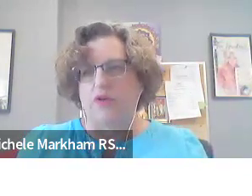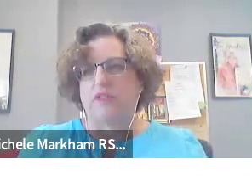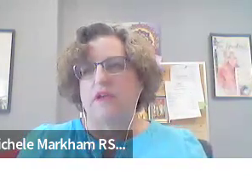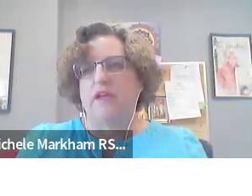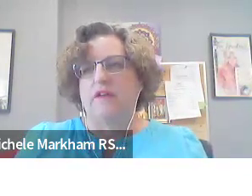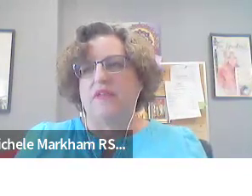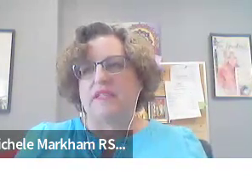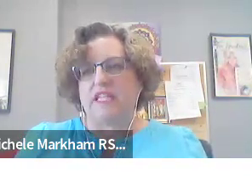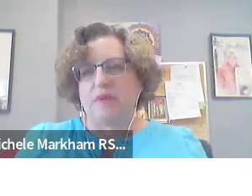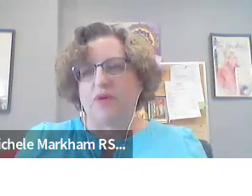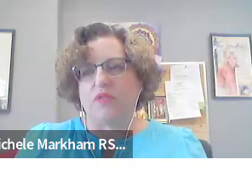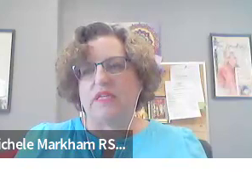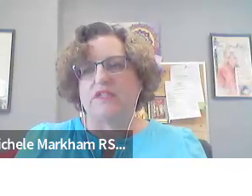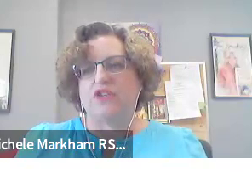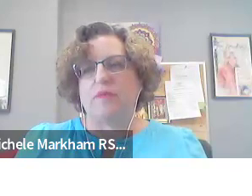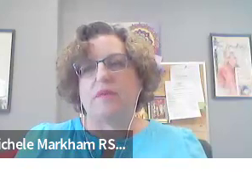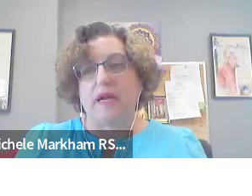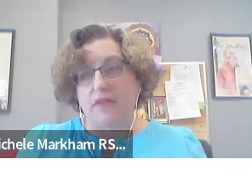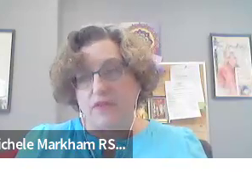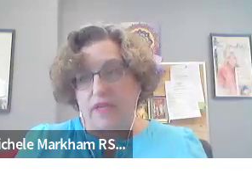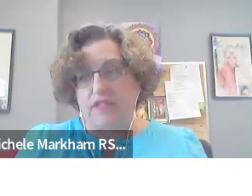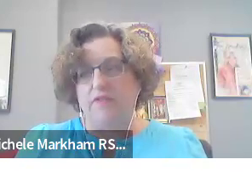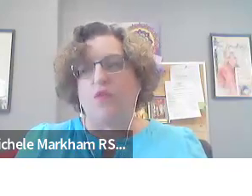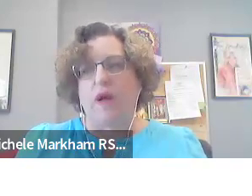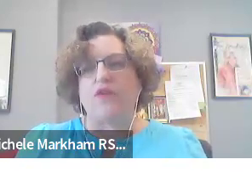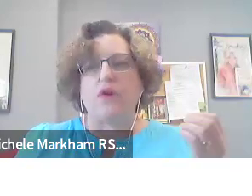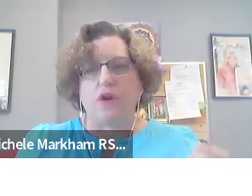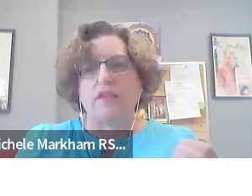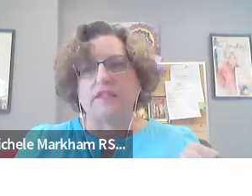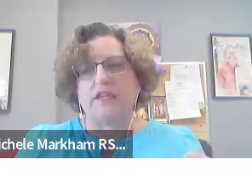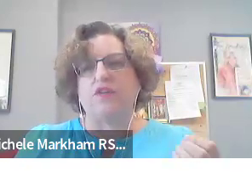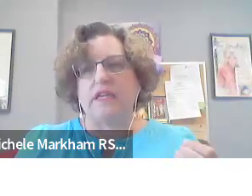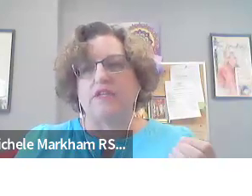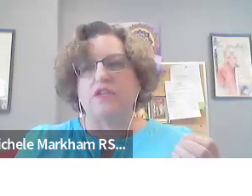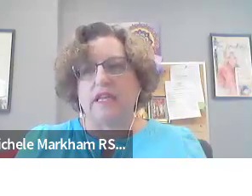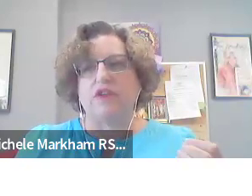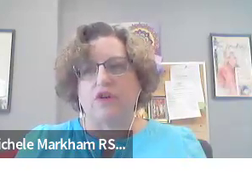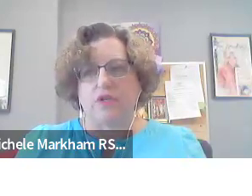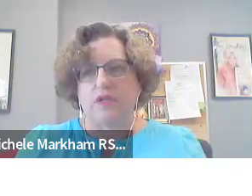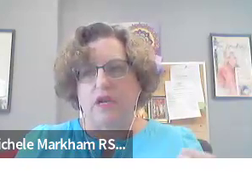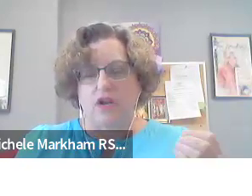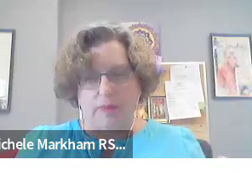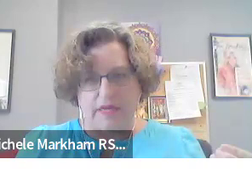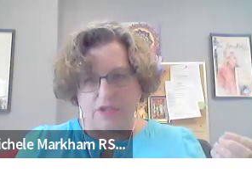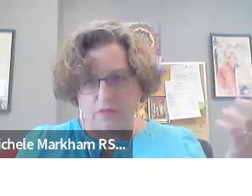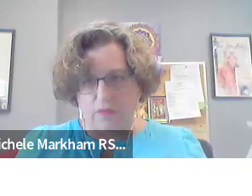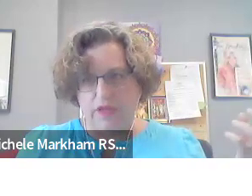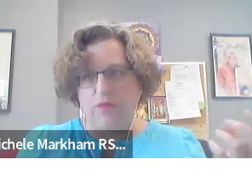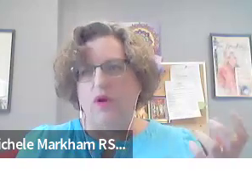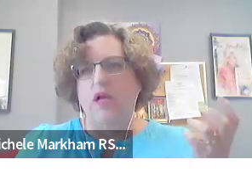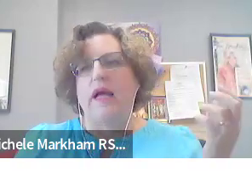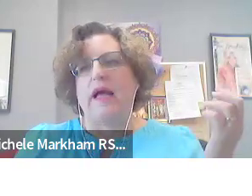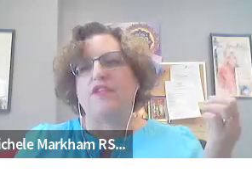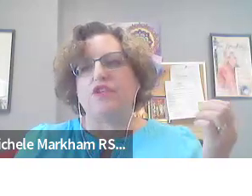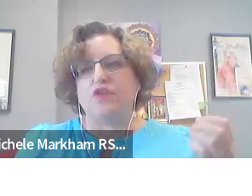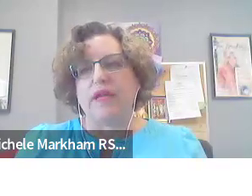the partners. The assessment process determined, among other things, whether or not the senior needed to leave their current accommodation where they